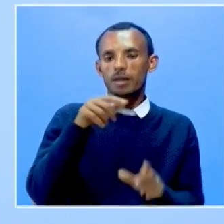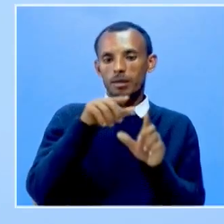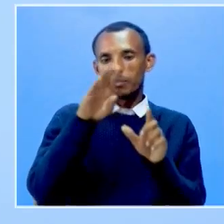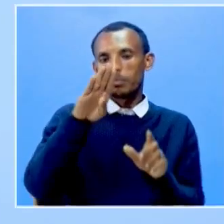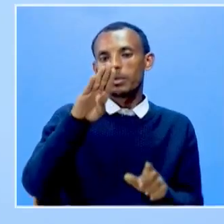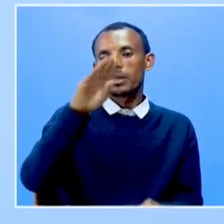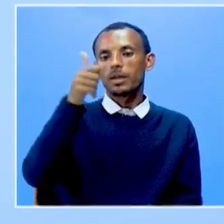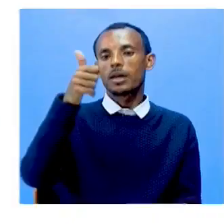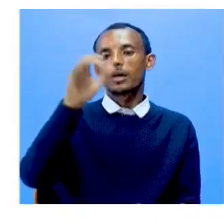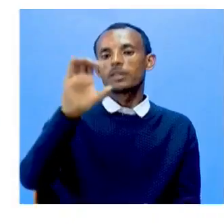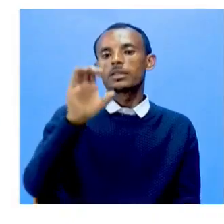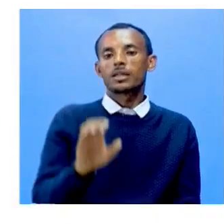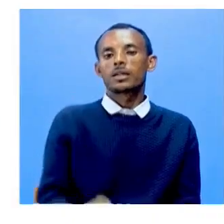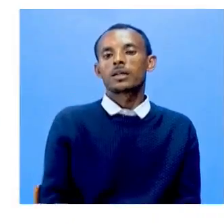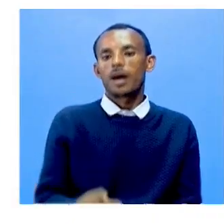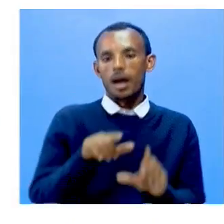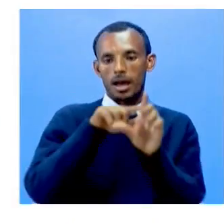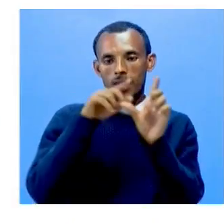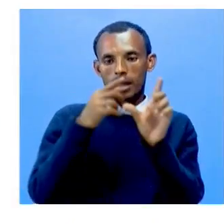BAC. From this,